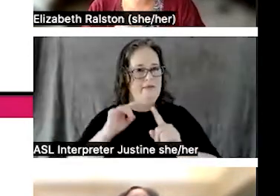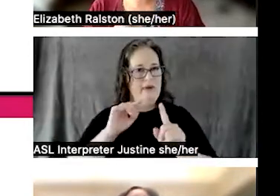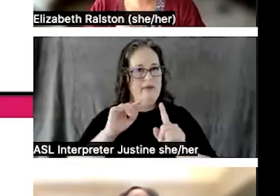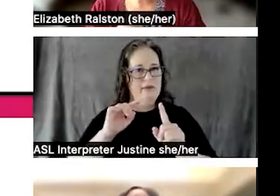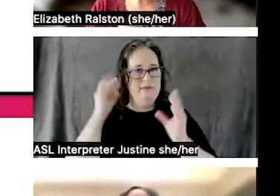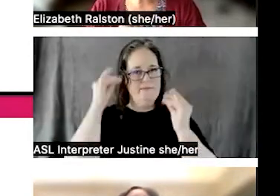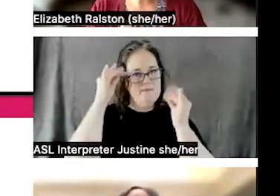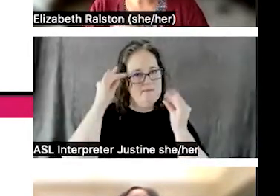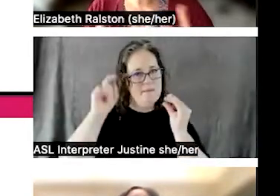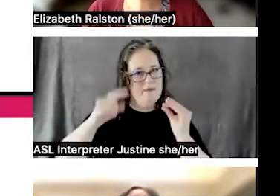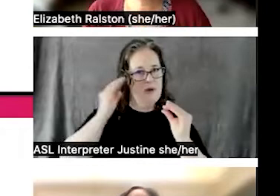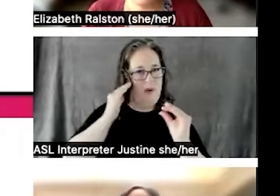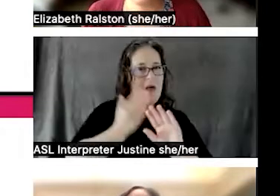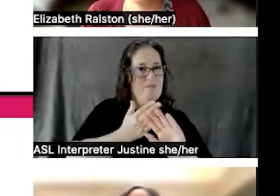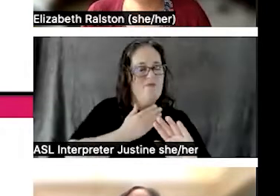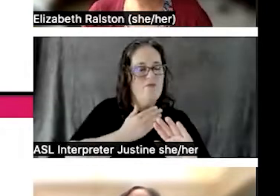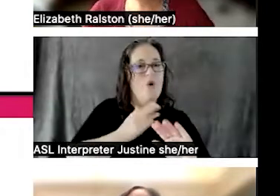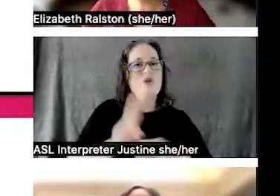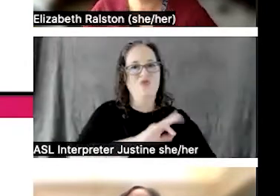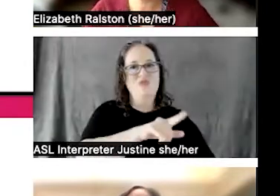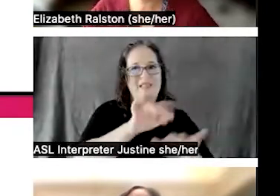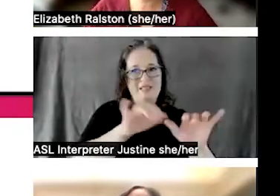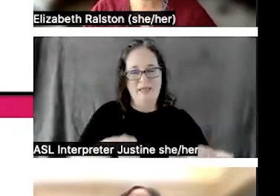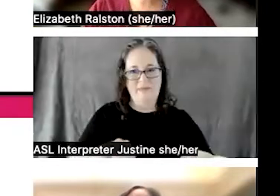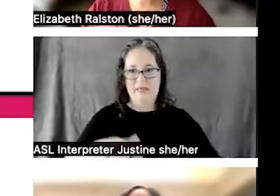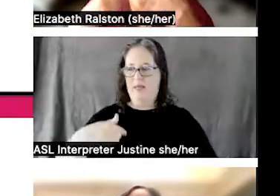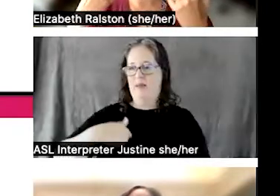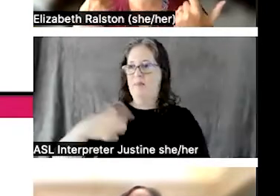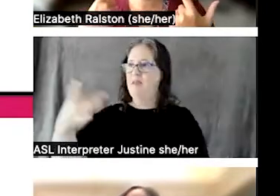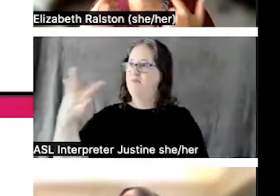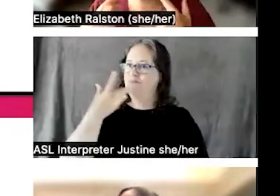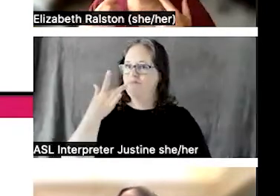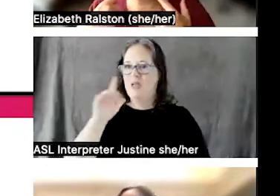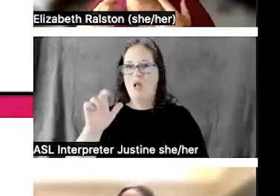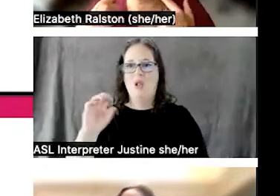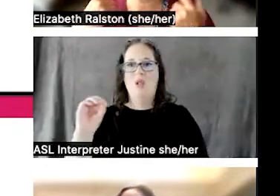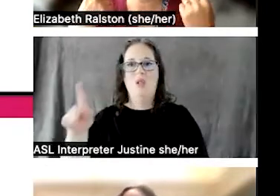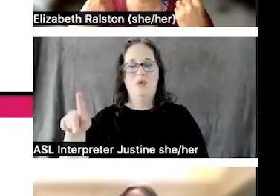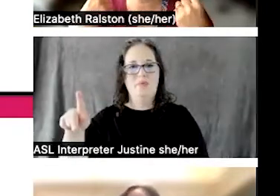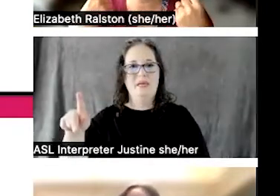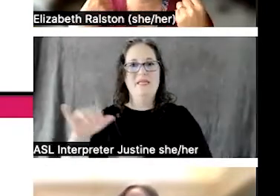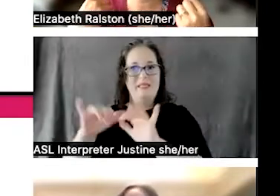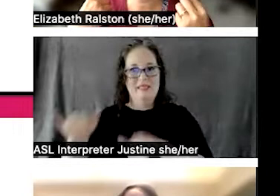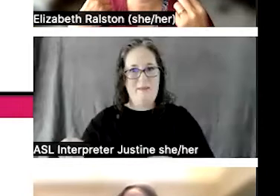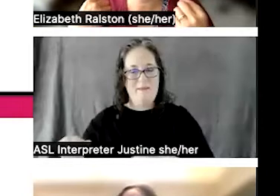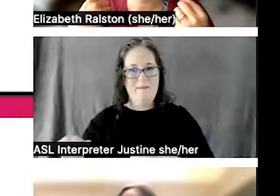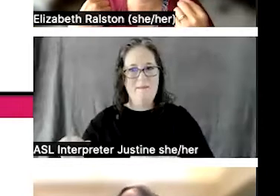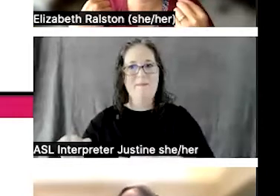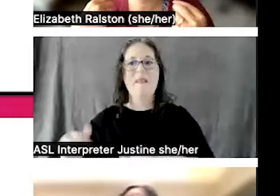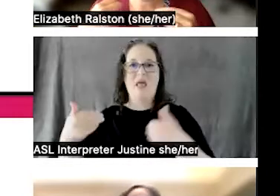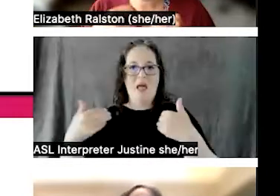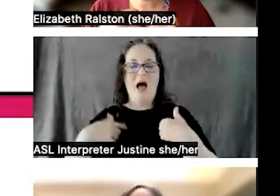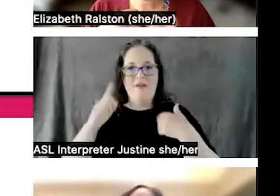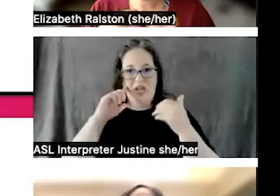systems. I'm a big fan of loop systems because, as a person with hearing loss and using cochlear